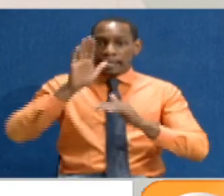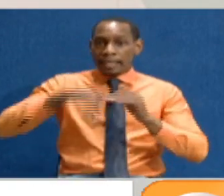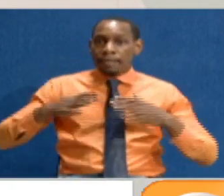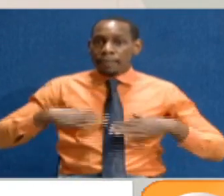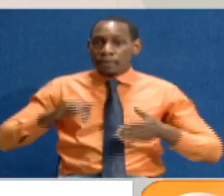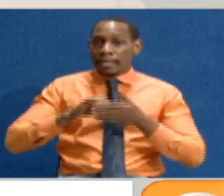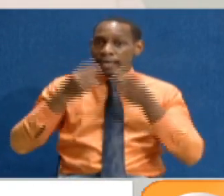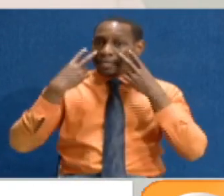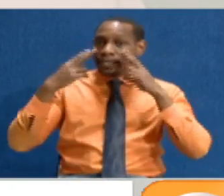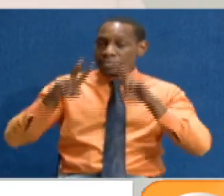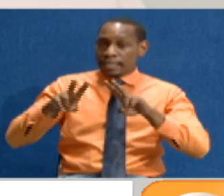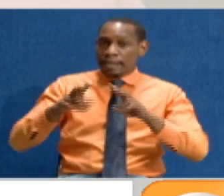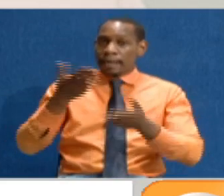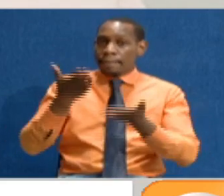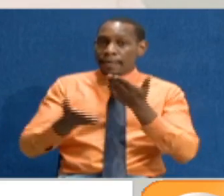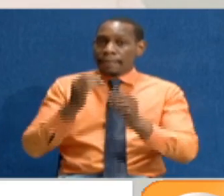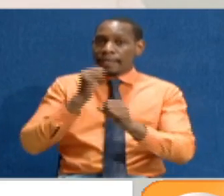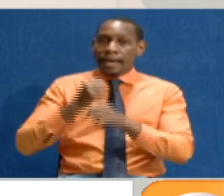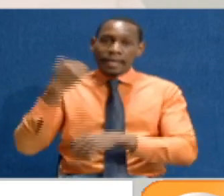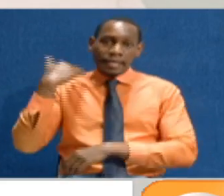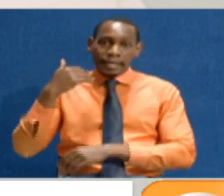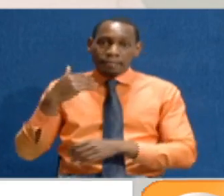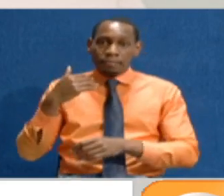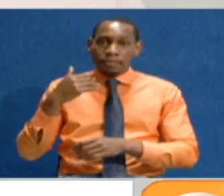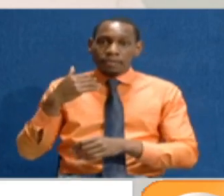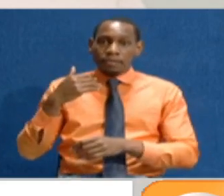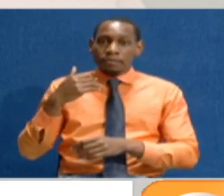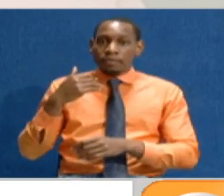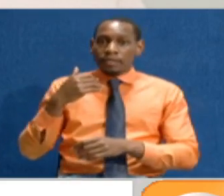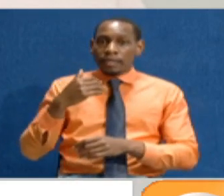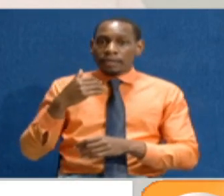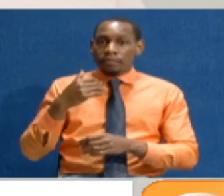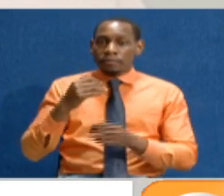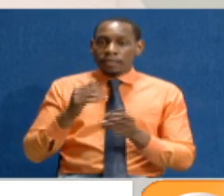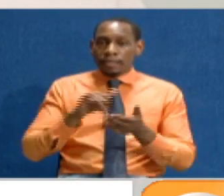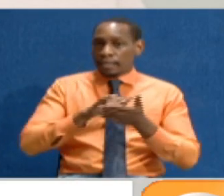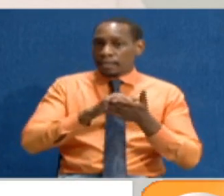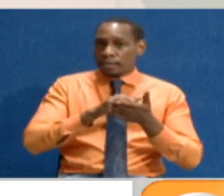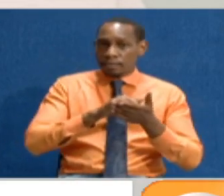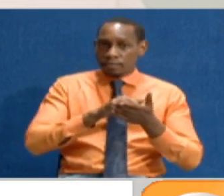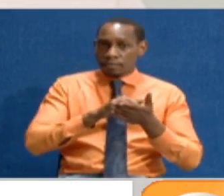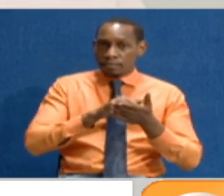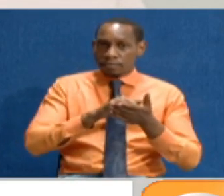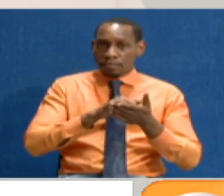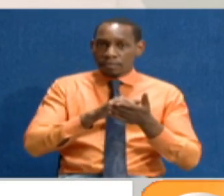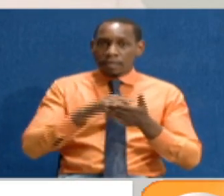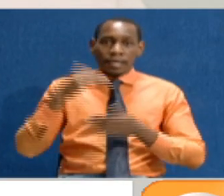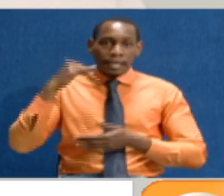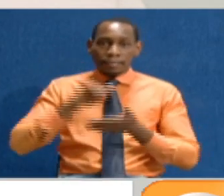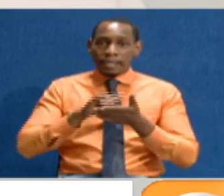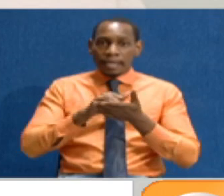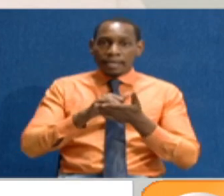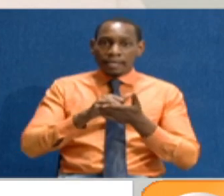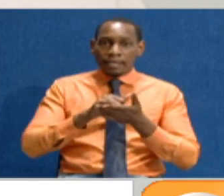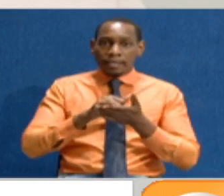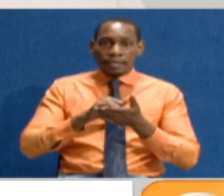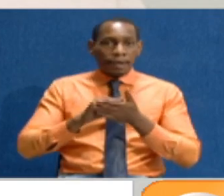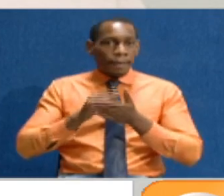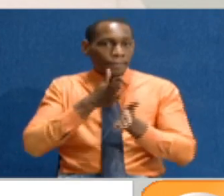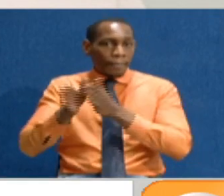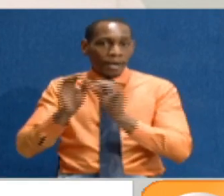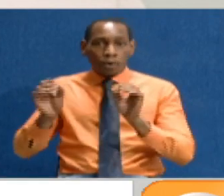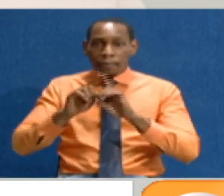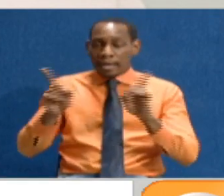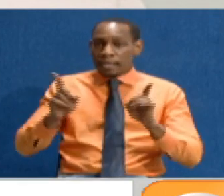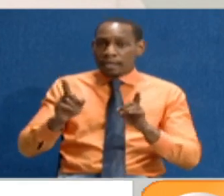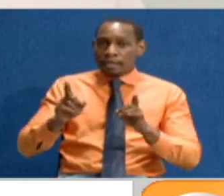to those who have seen probably who commit crimes of passion. And when I say crimes of passion, they are crimes that were not necessarily premeditated,